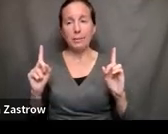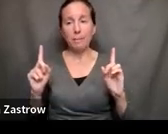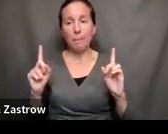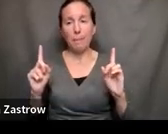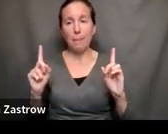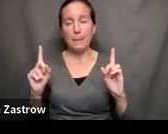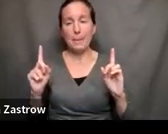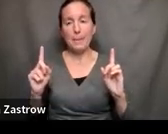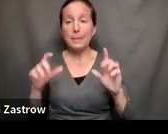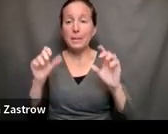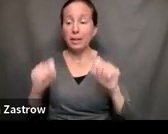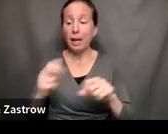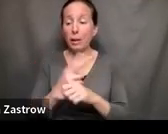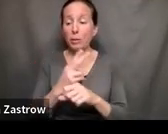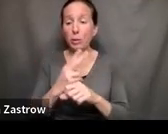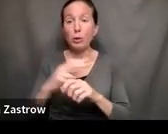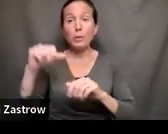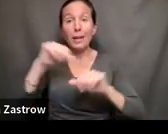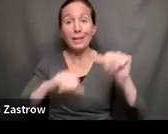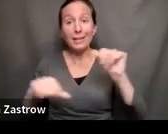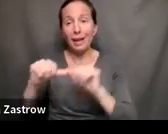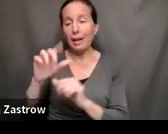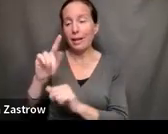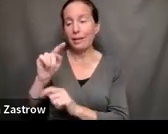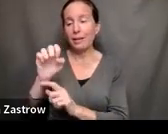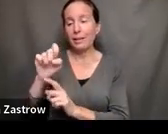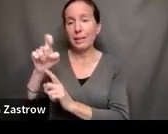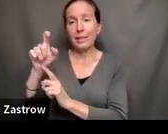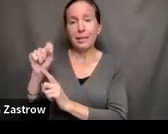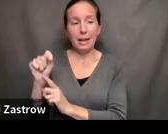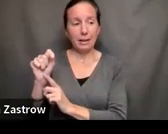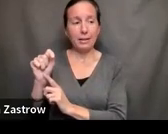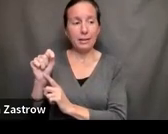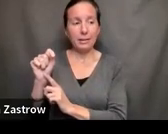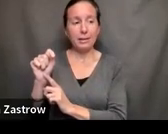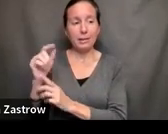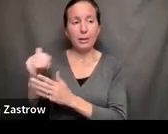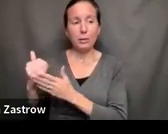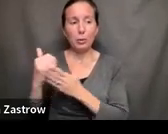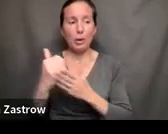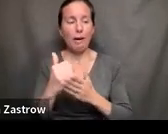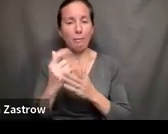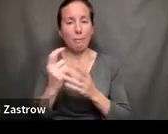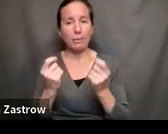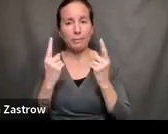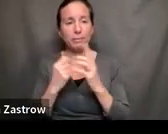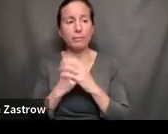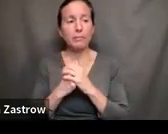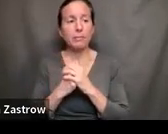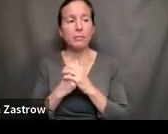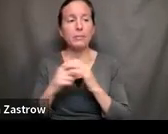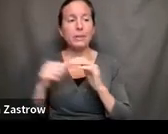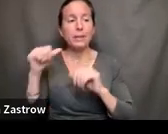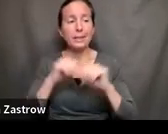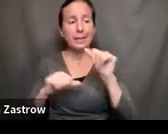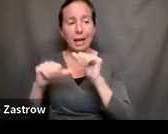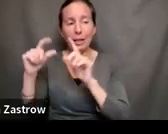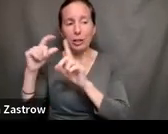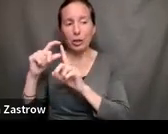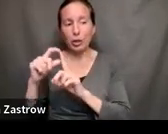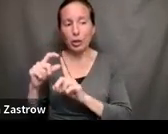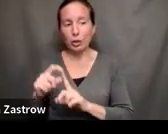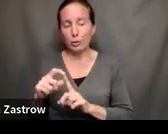like a science text to work on comprehension or something. Here we're using science terms to work